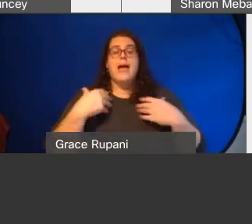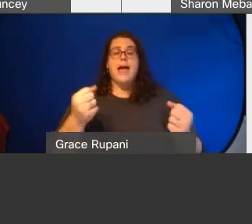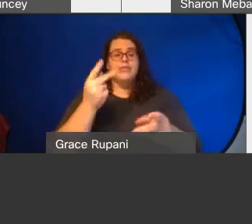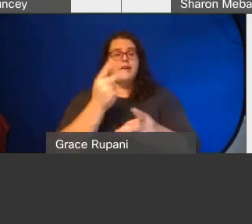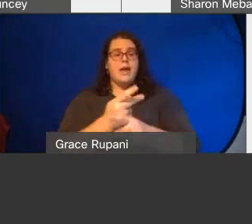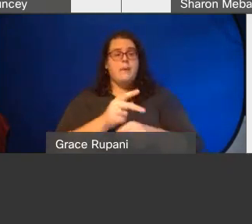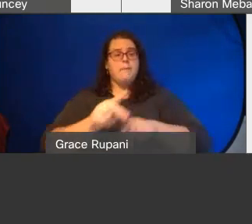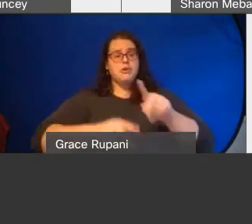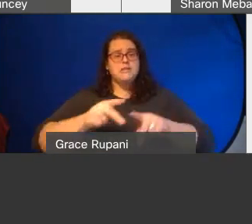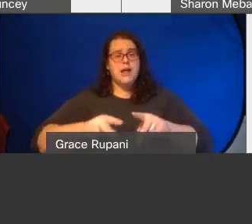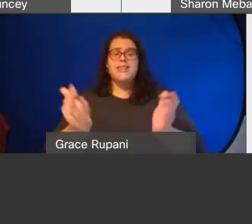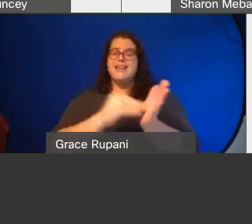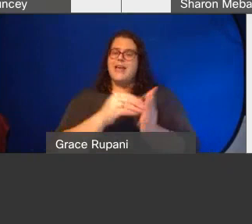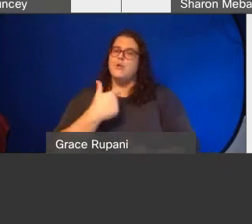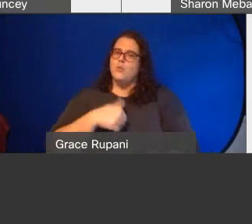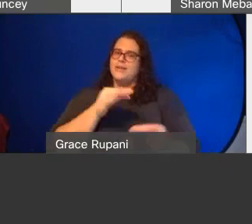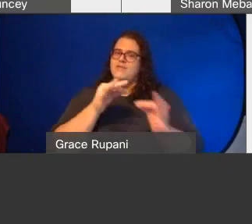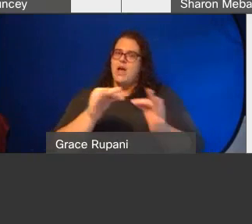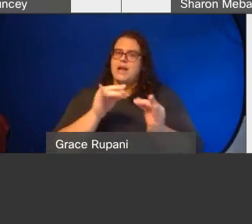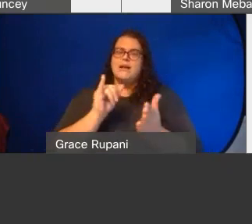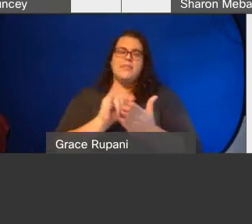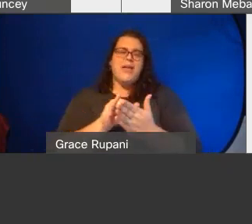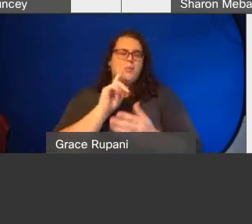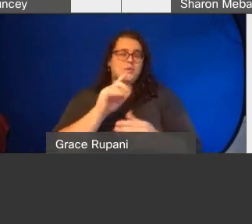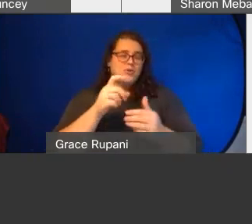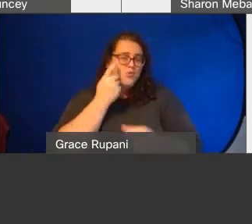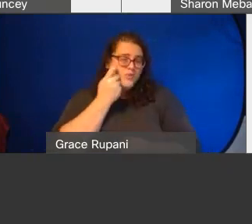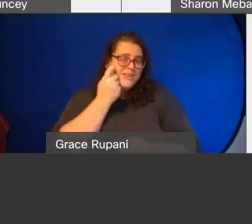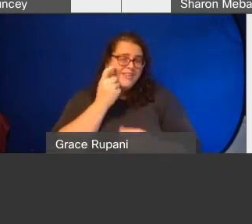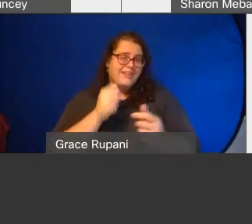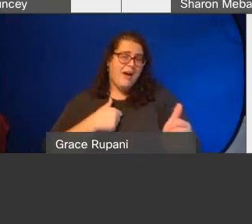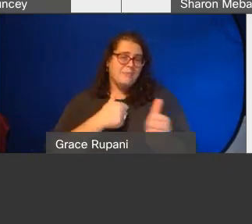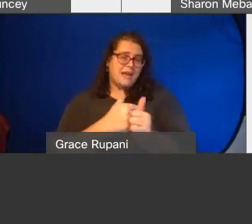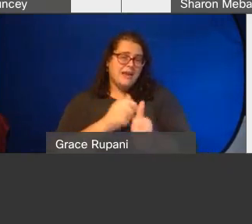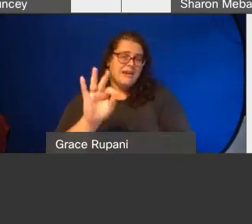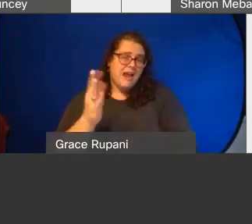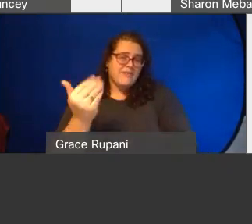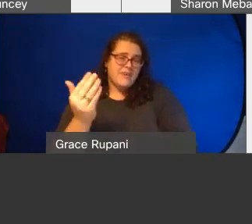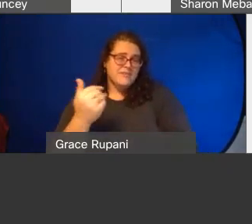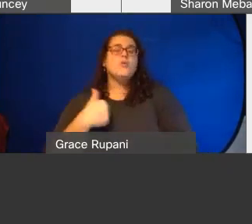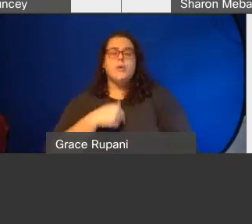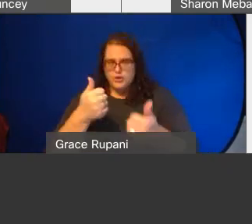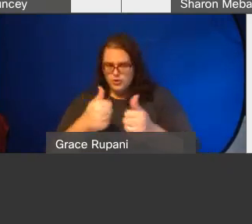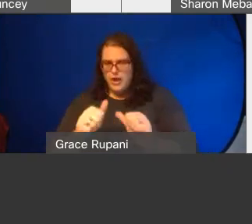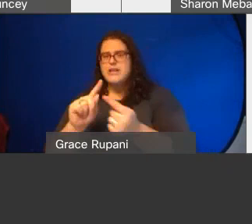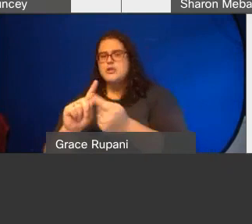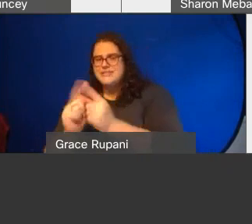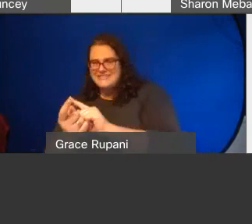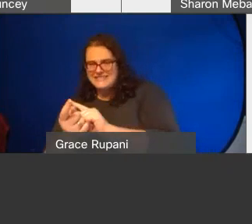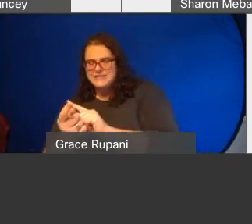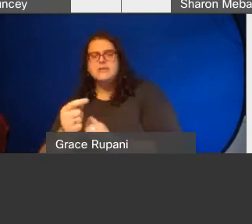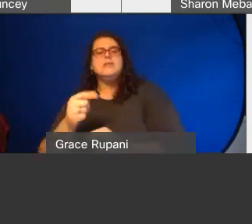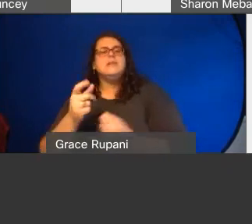and again, this is guidance that was just recently updated. We are trying to update the ICF guidance and supported living guidance to